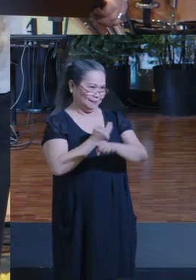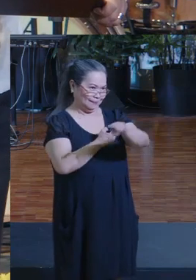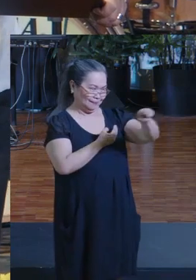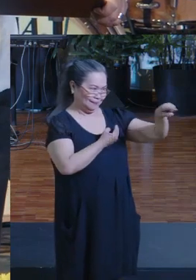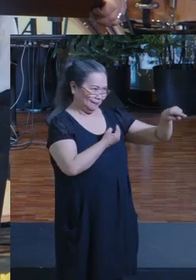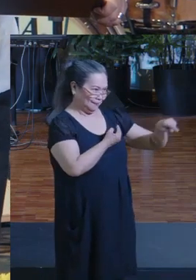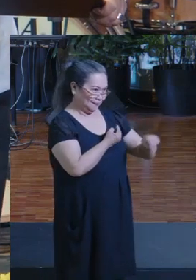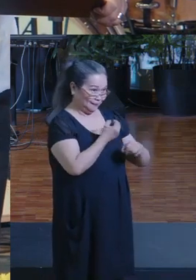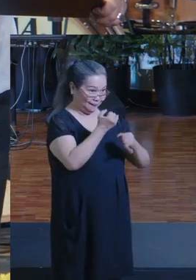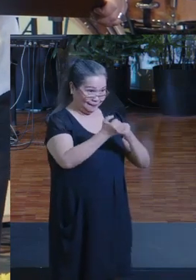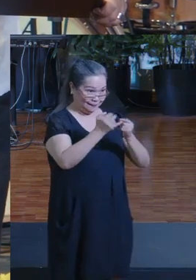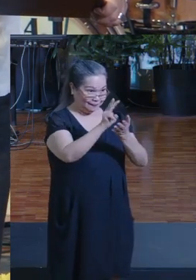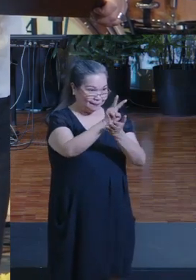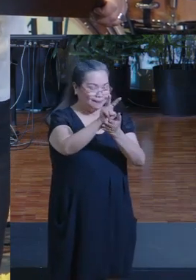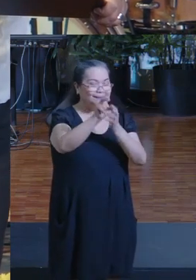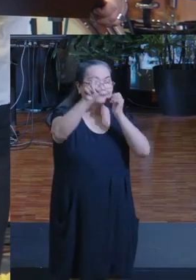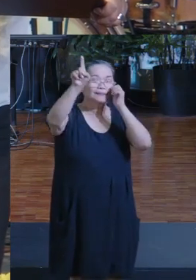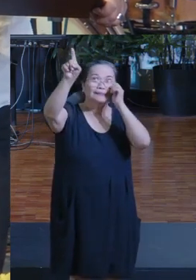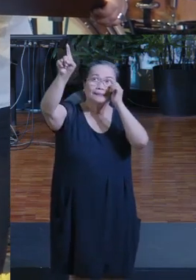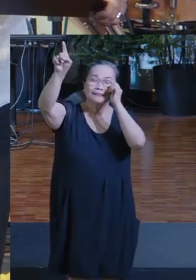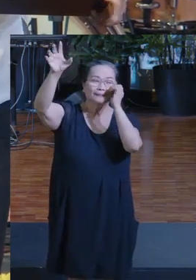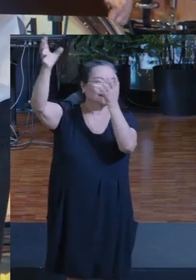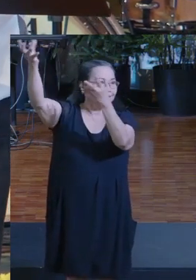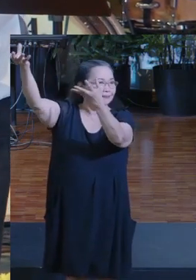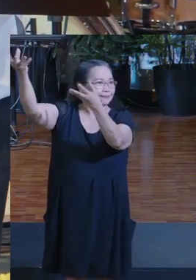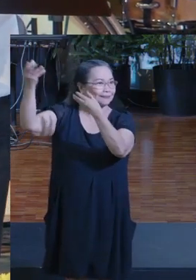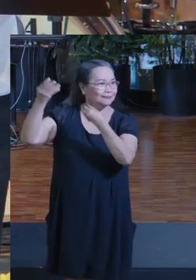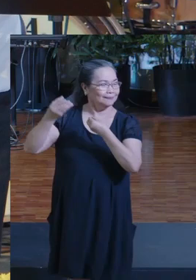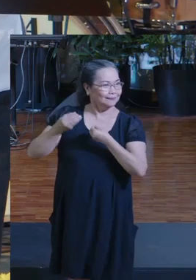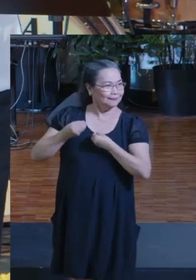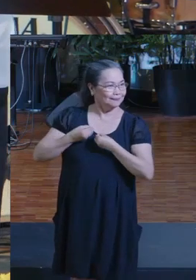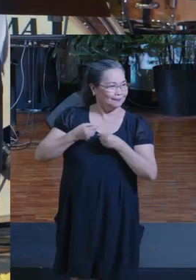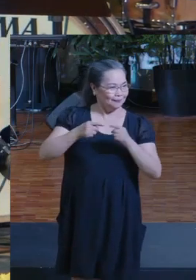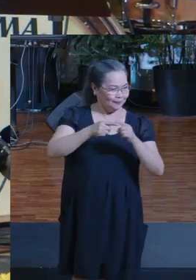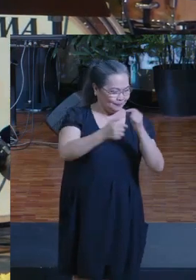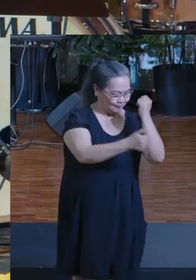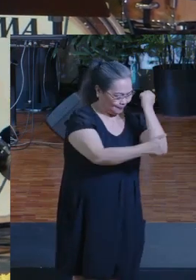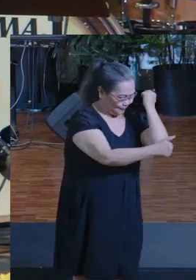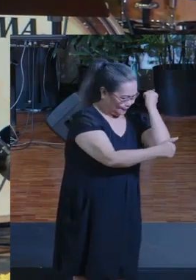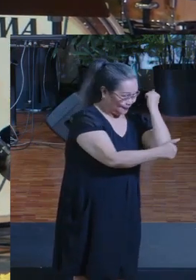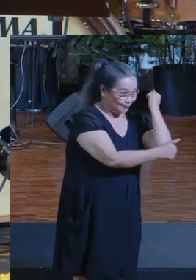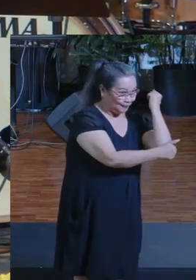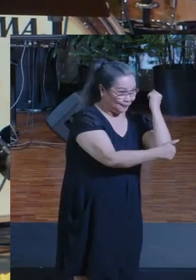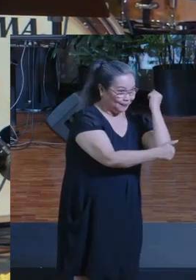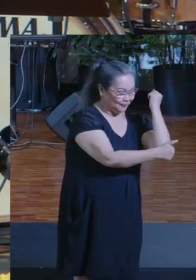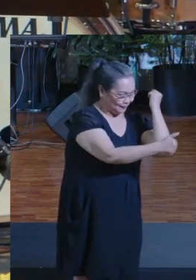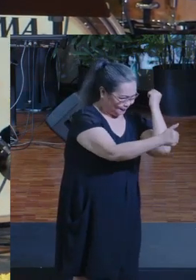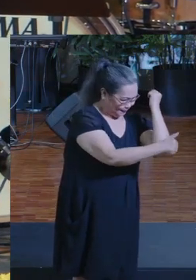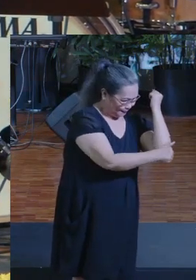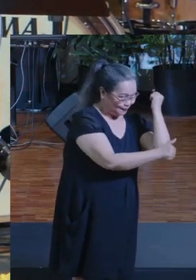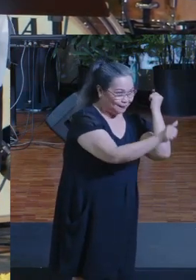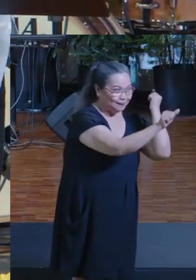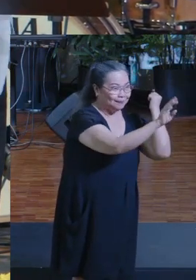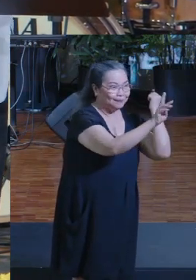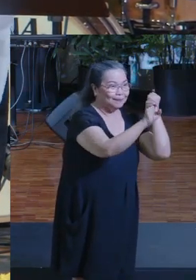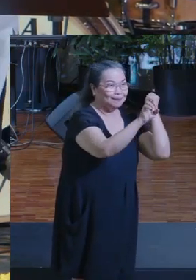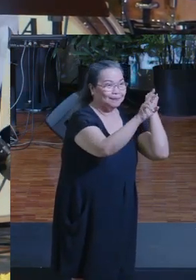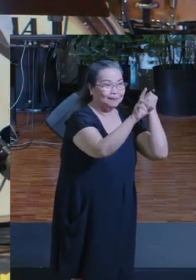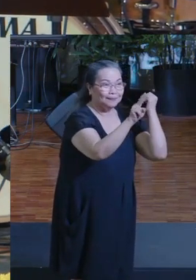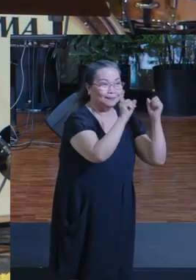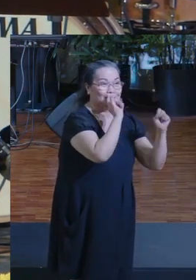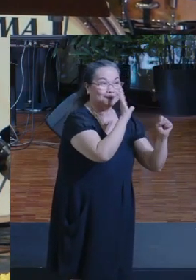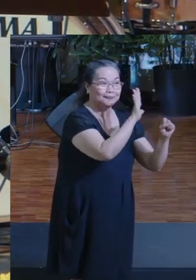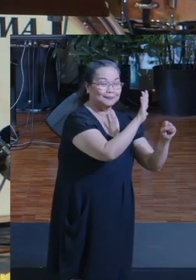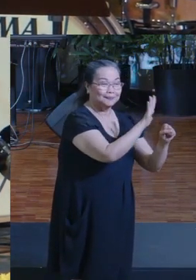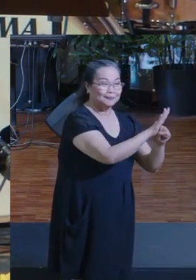Notice yung last verse, but God gave it to Abraham by a promise. Yung salita pong gave sa